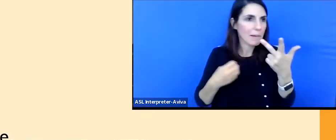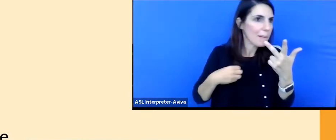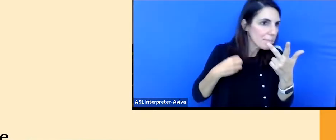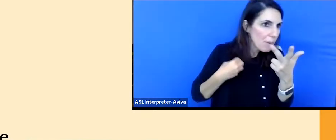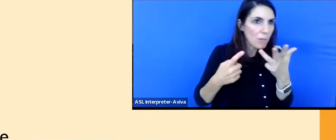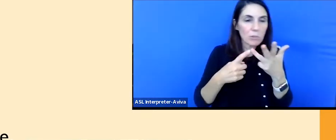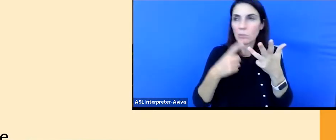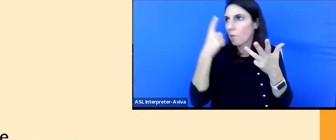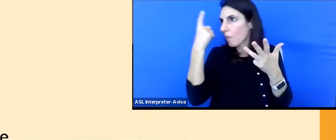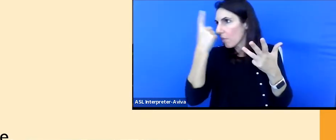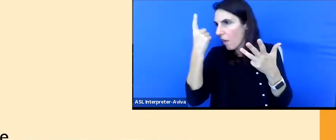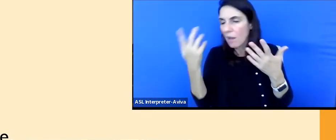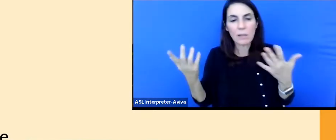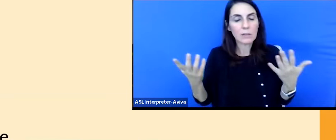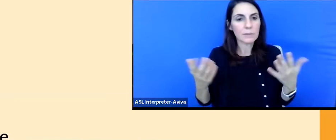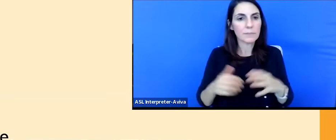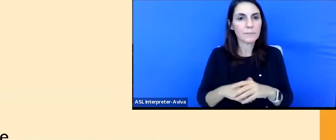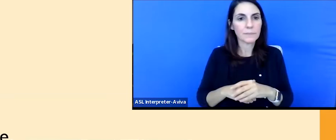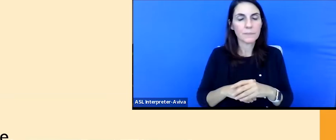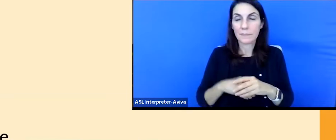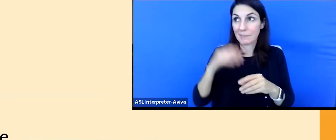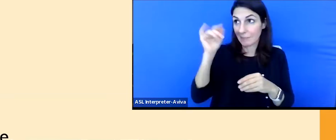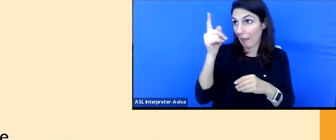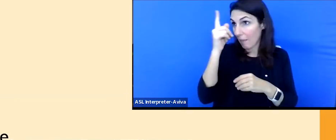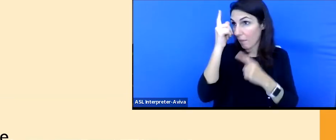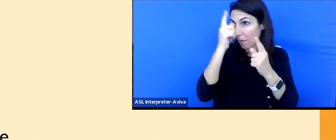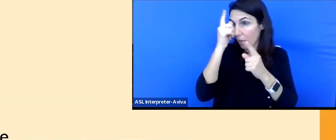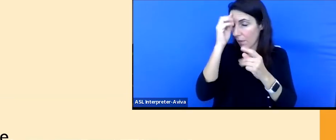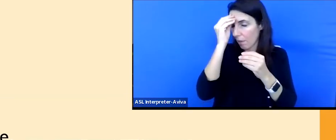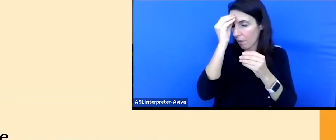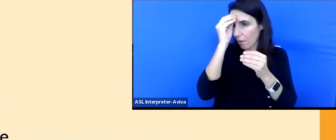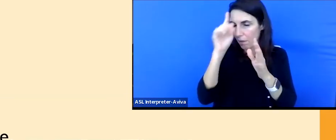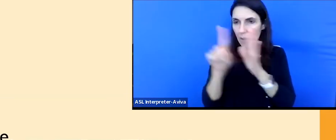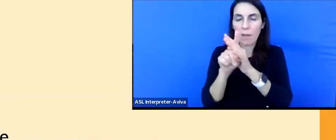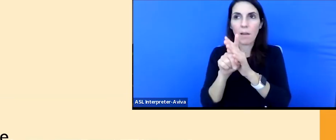thoughts. And let it come to your awareness.